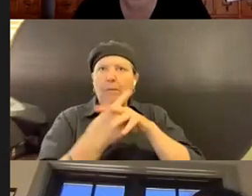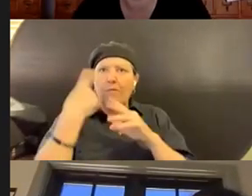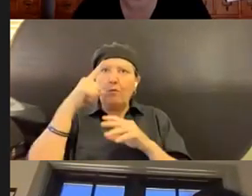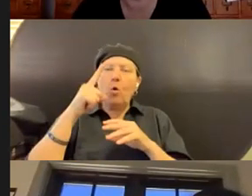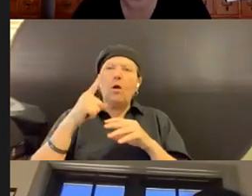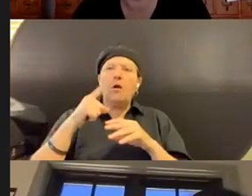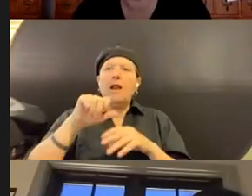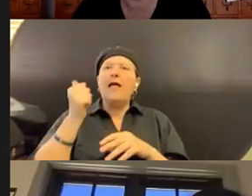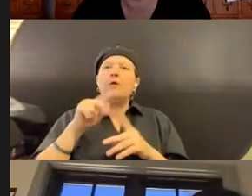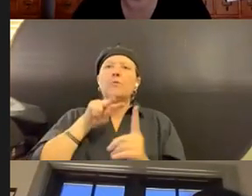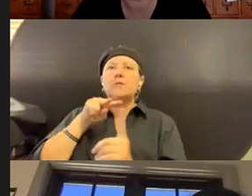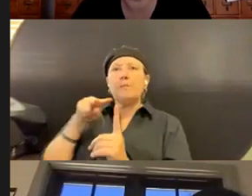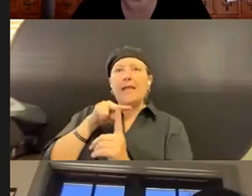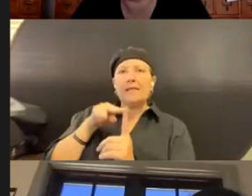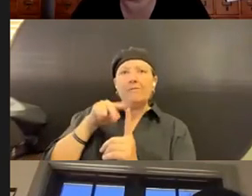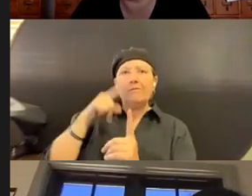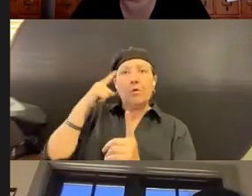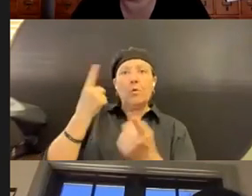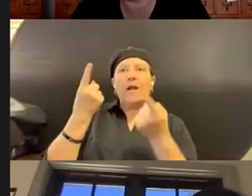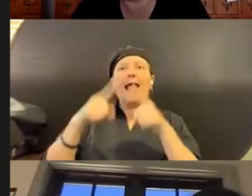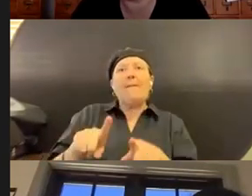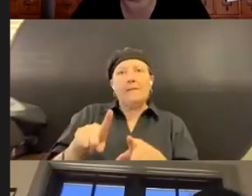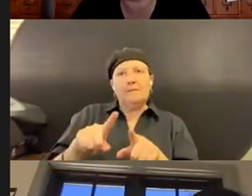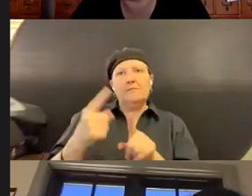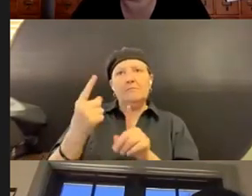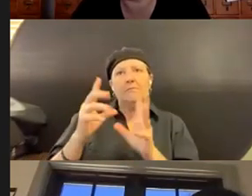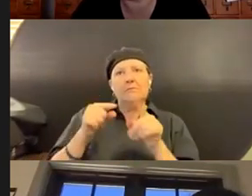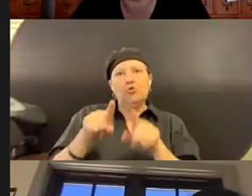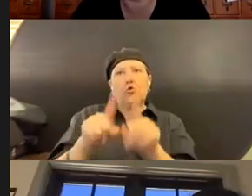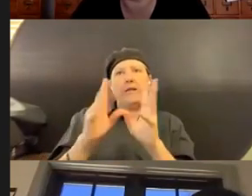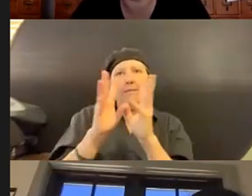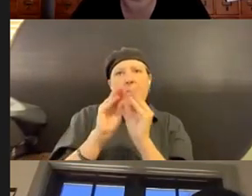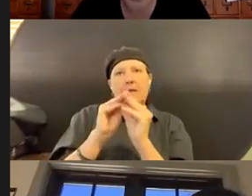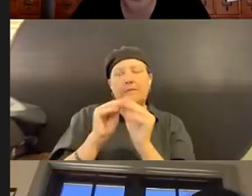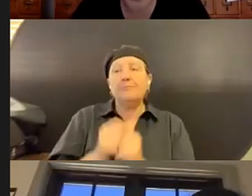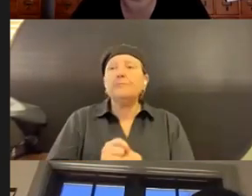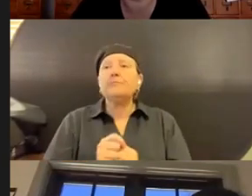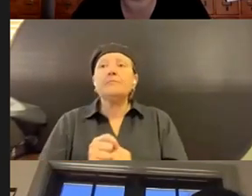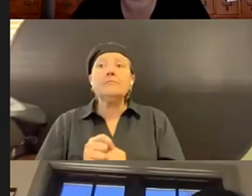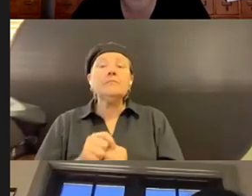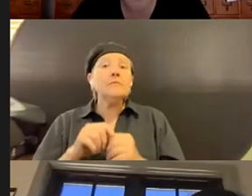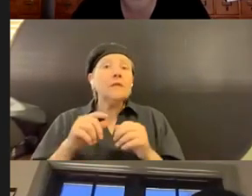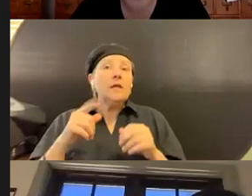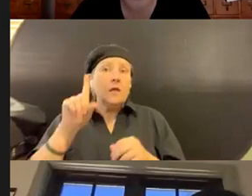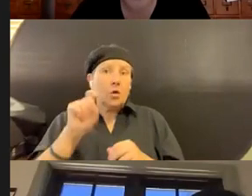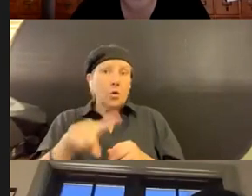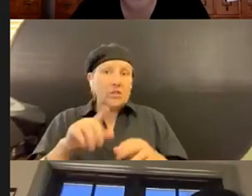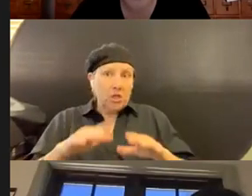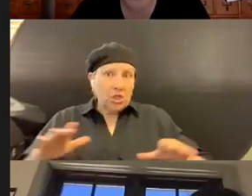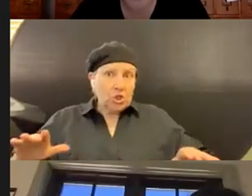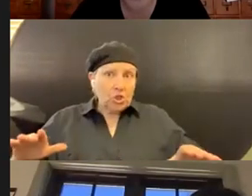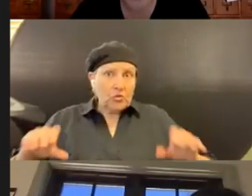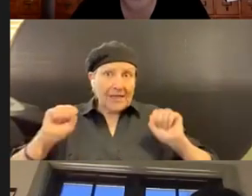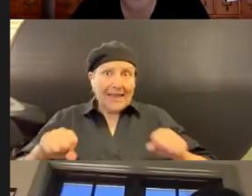another perspective as to whatever took place. Okay. Another question: are the children allowed to come with the parents during pickup days?